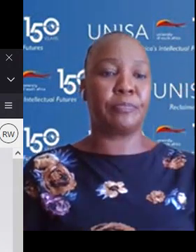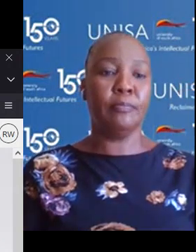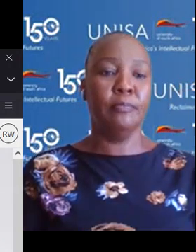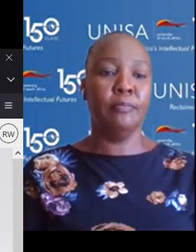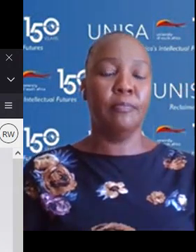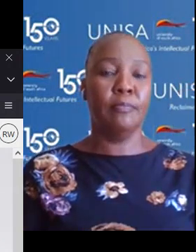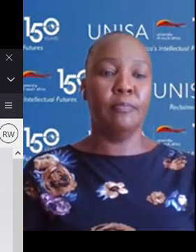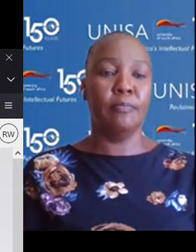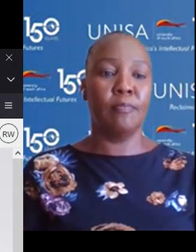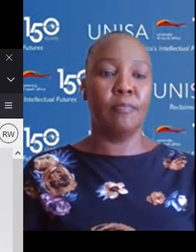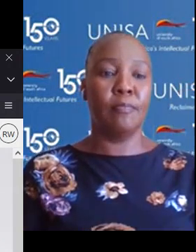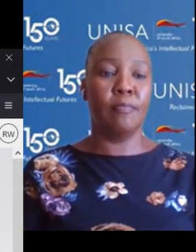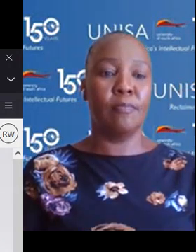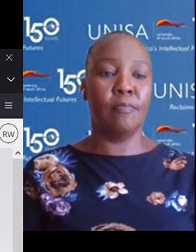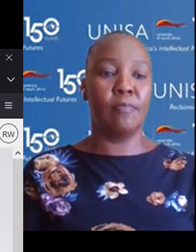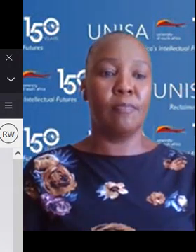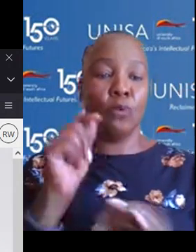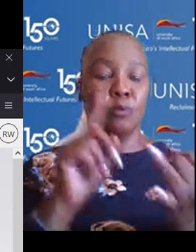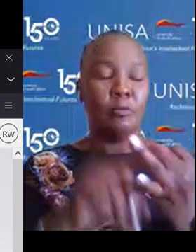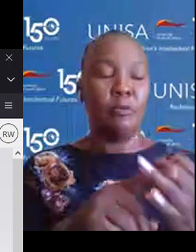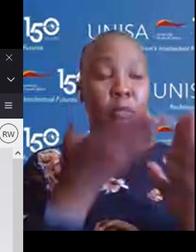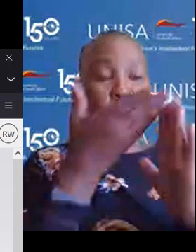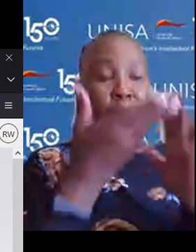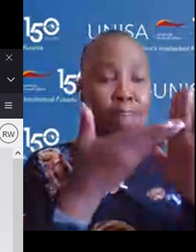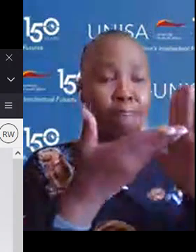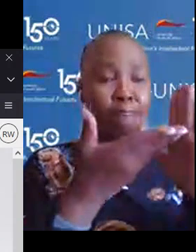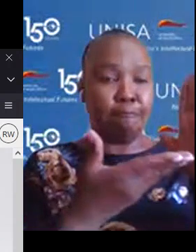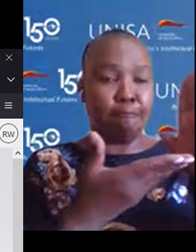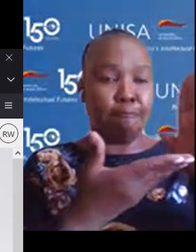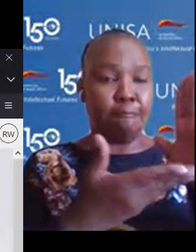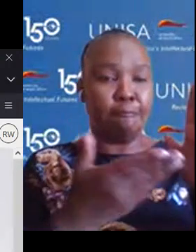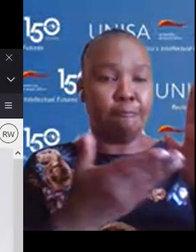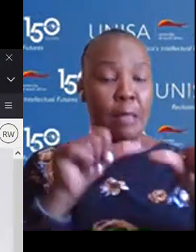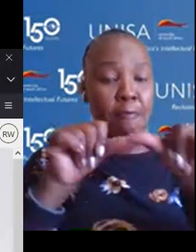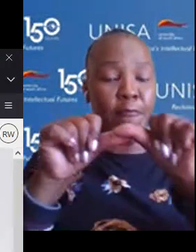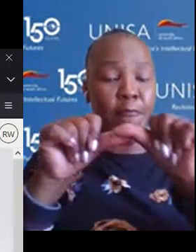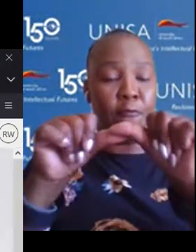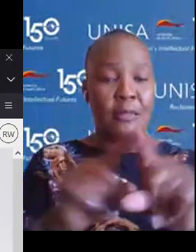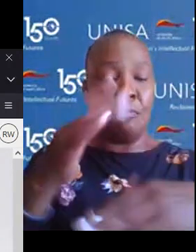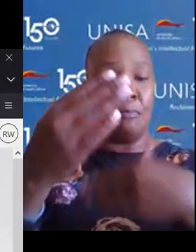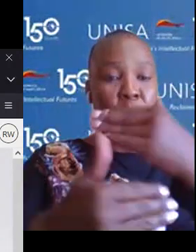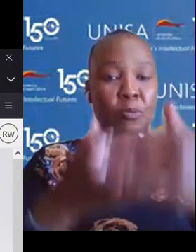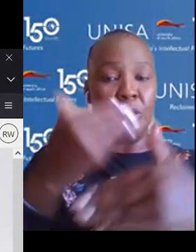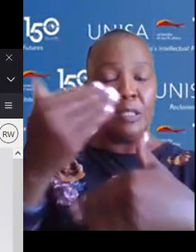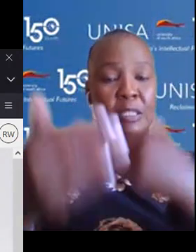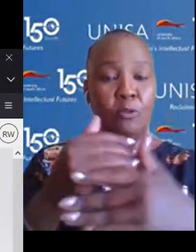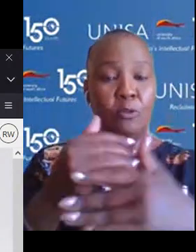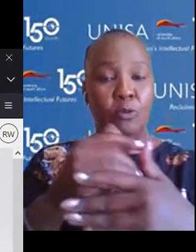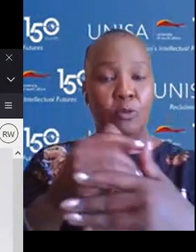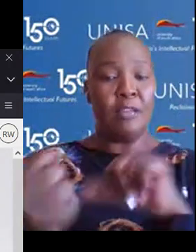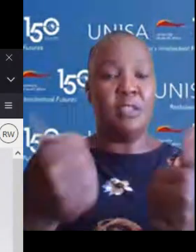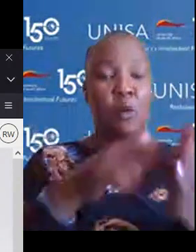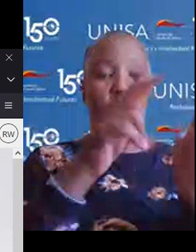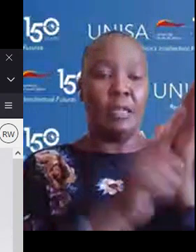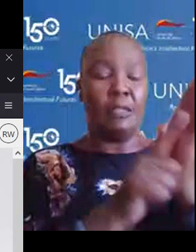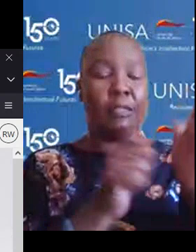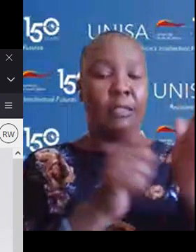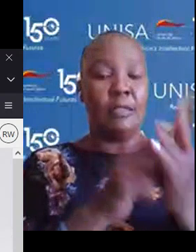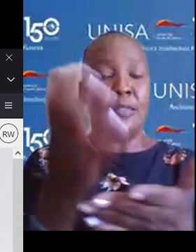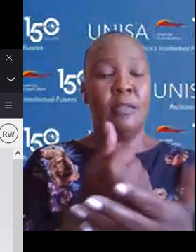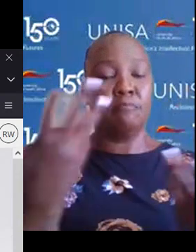especially Outlook, OneDrive, Word, Excel, PowerPoint, then you need to follow that process just to activate your license. And it can take up to